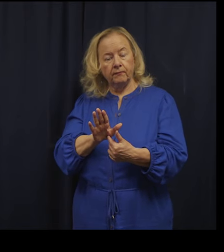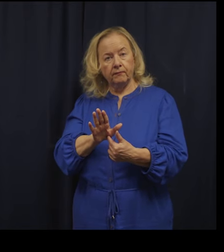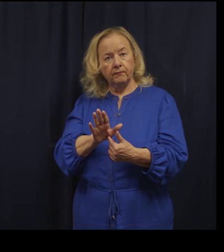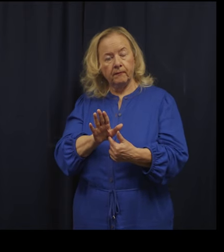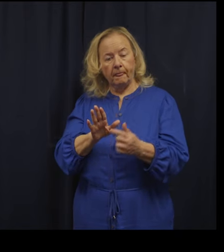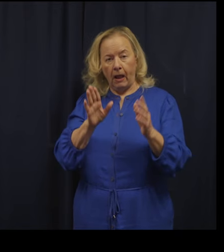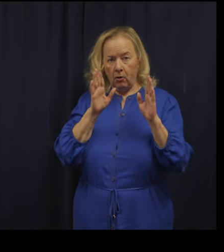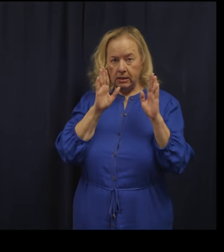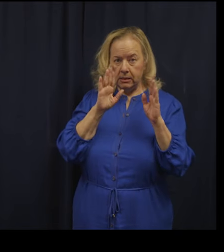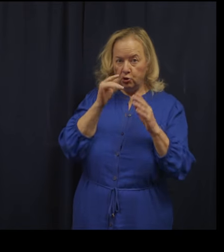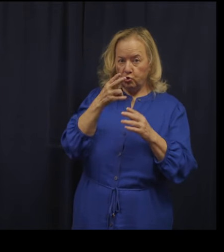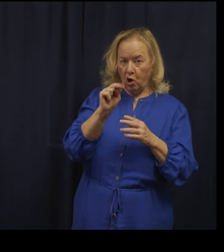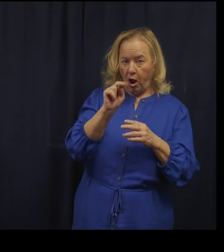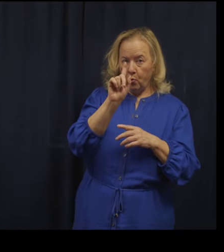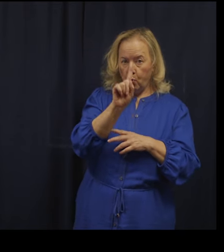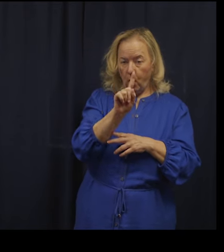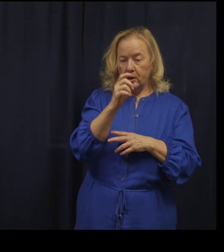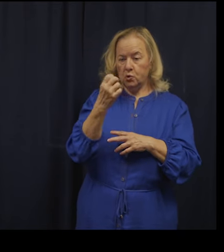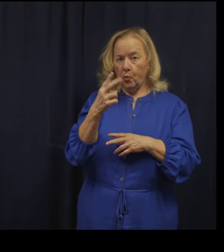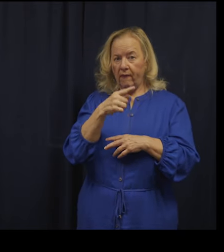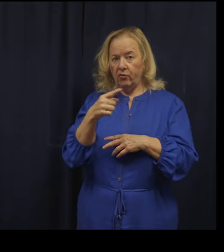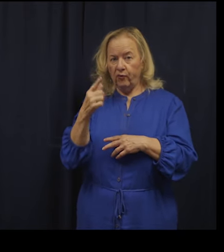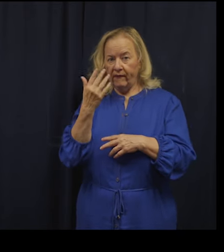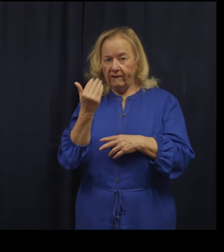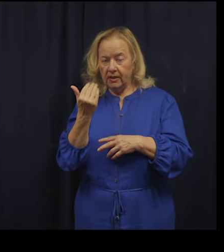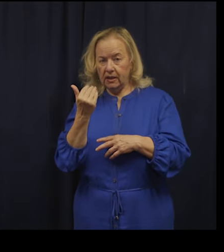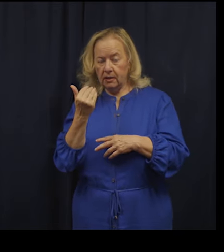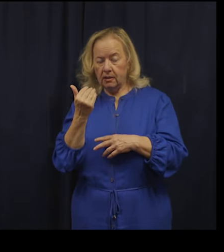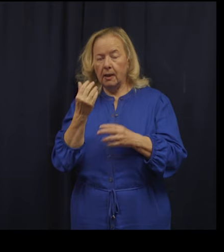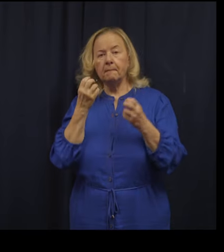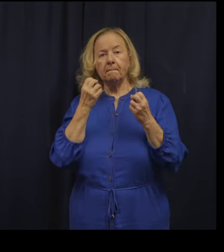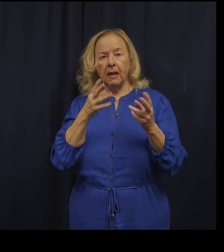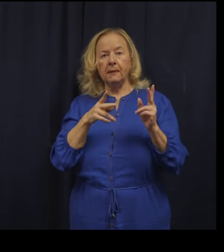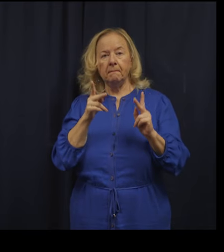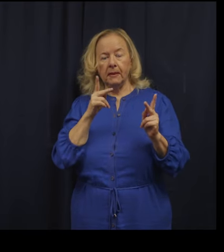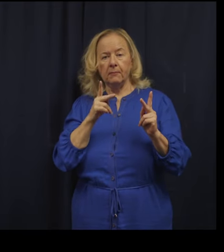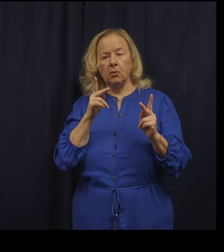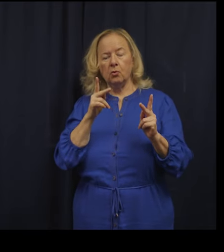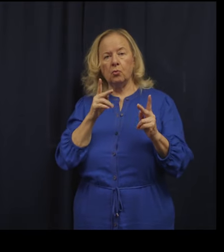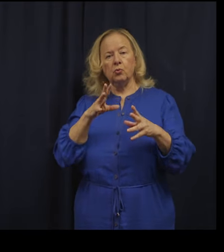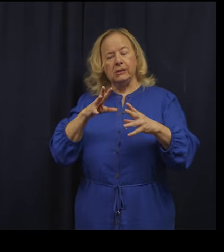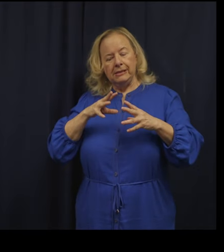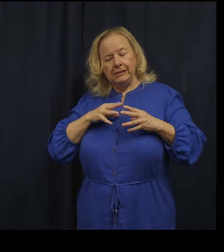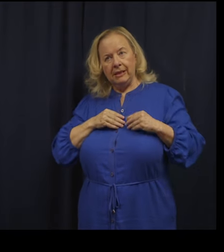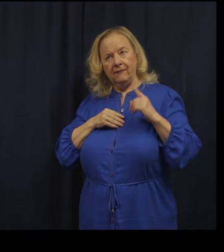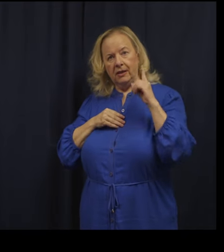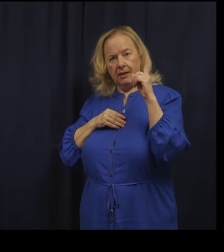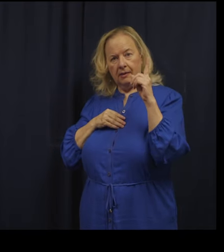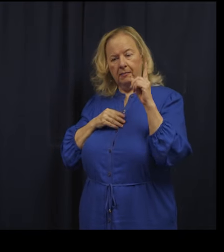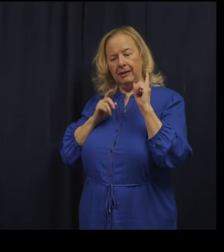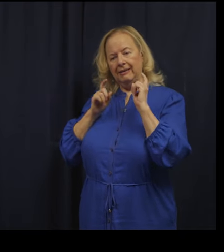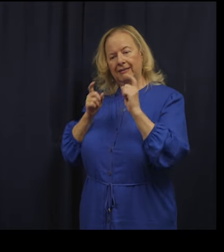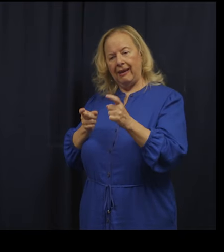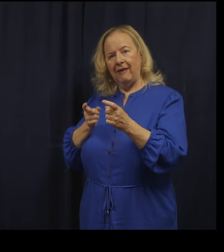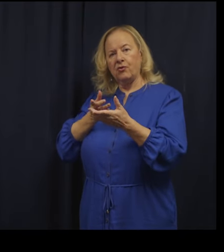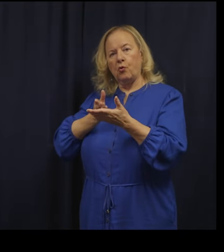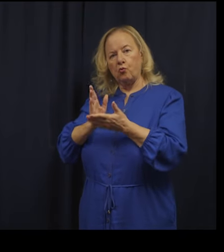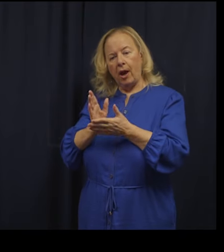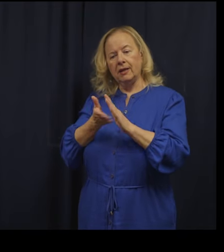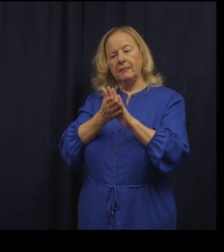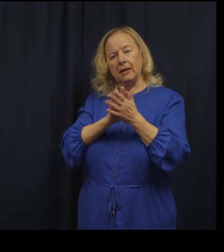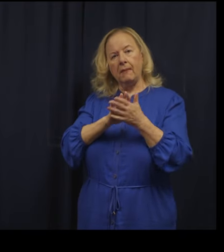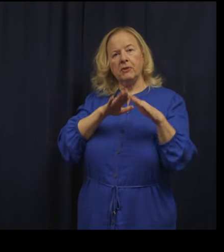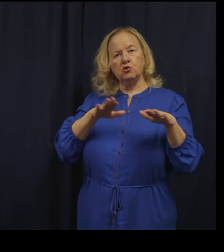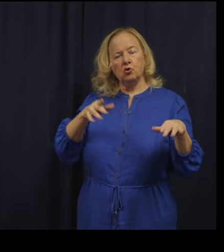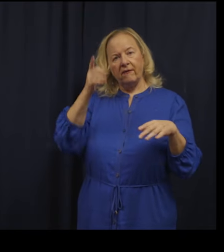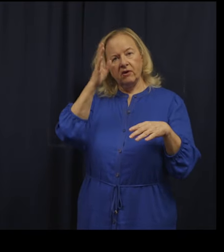Now listen to John 1, 12 through 15. As many as received him, to them he gave the right to become the